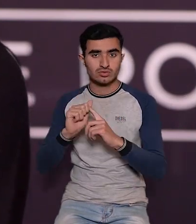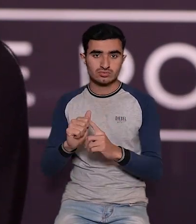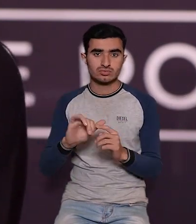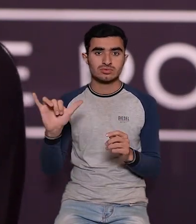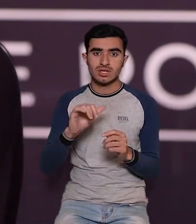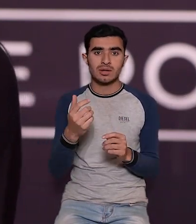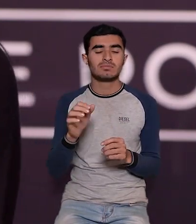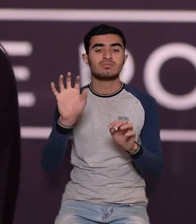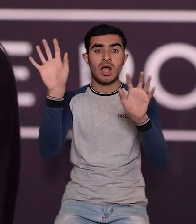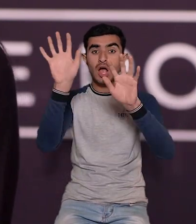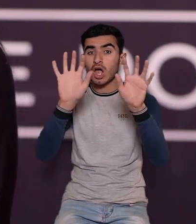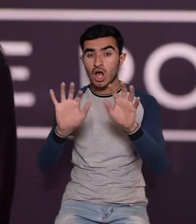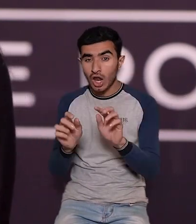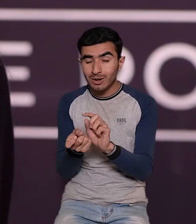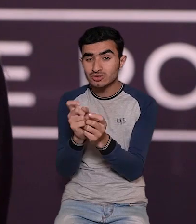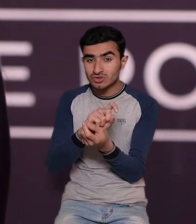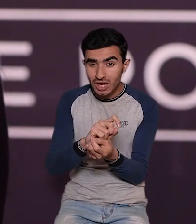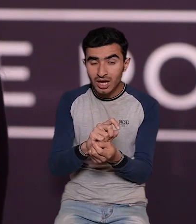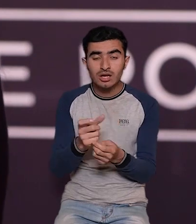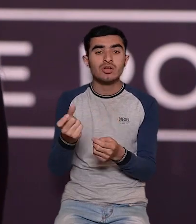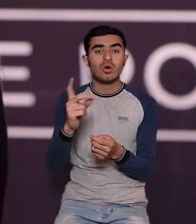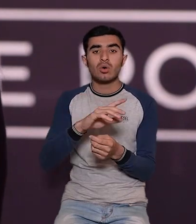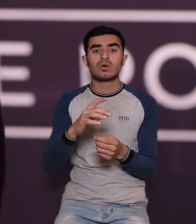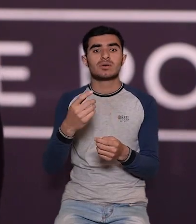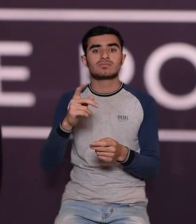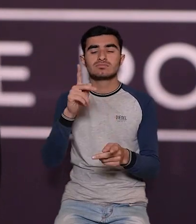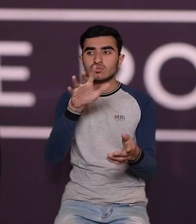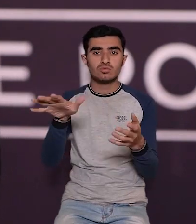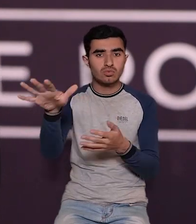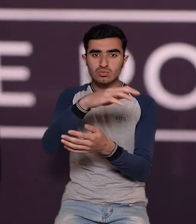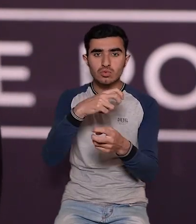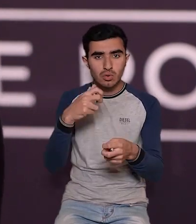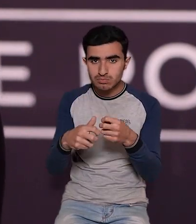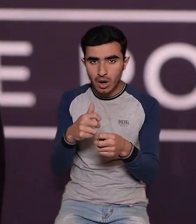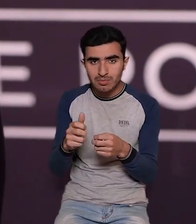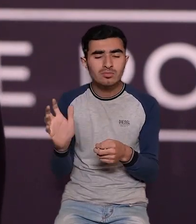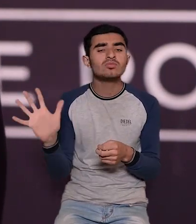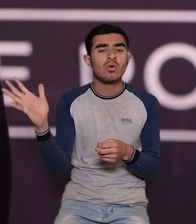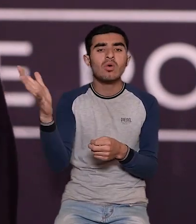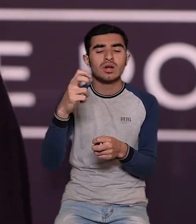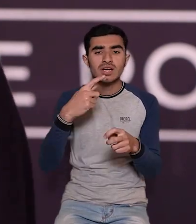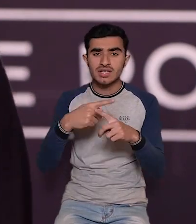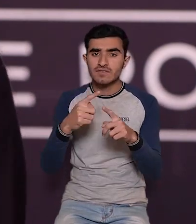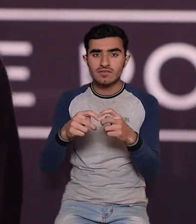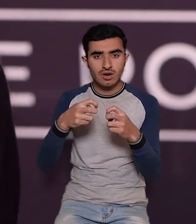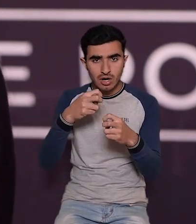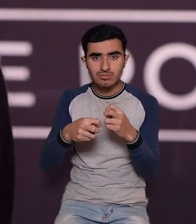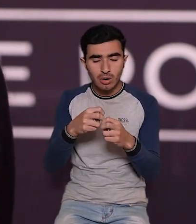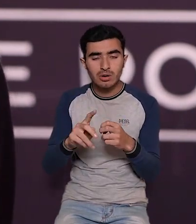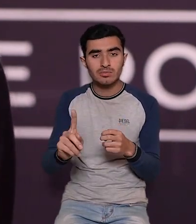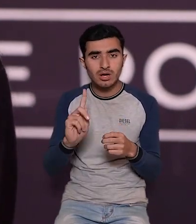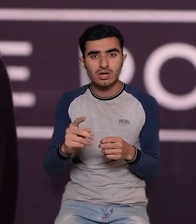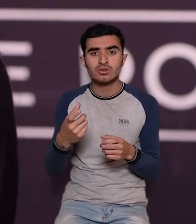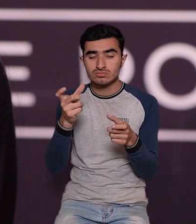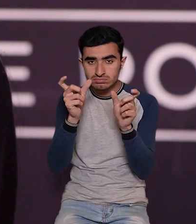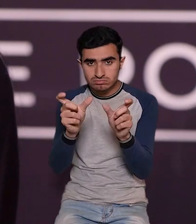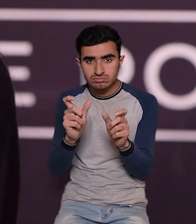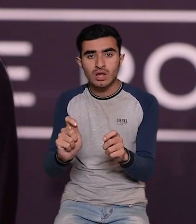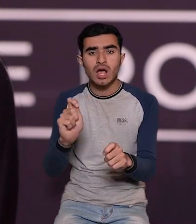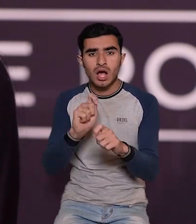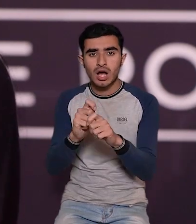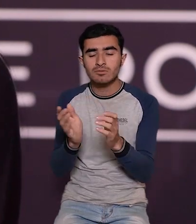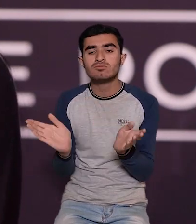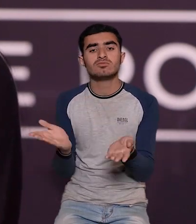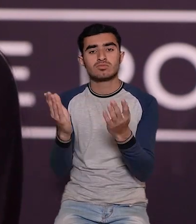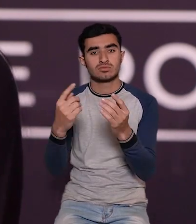are have other concerning issues, I think it is a foundation